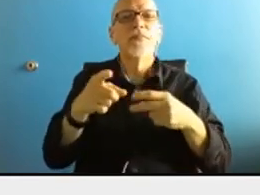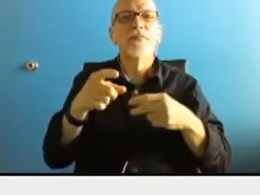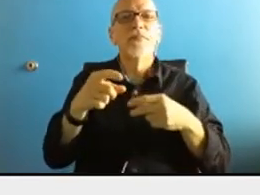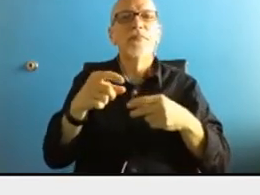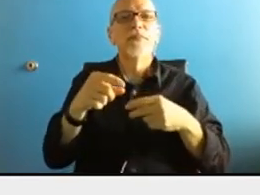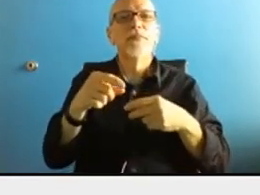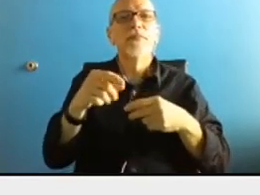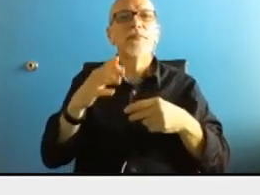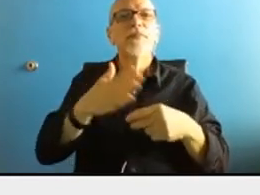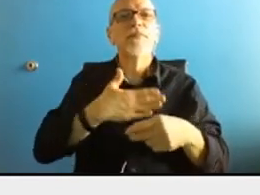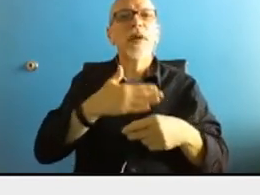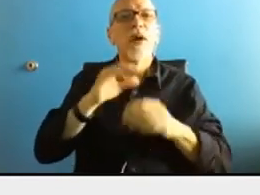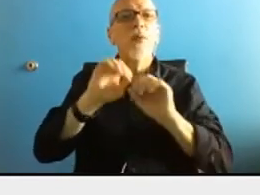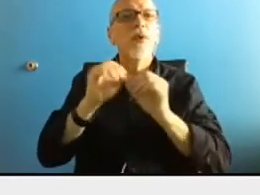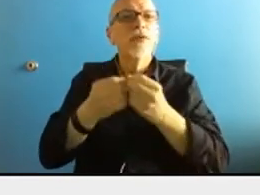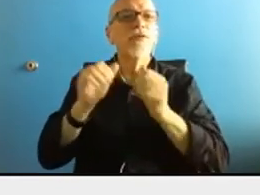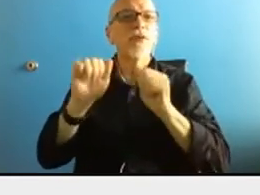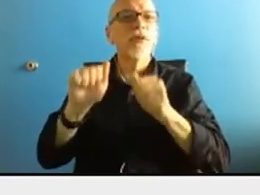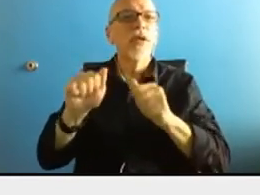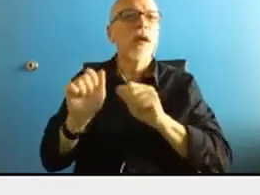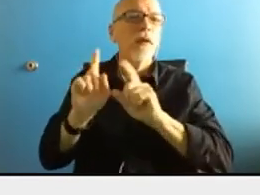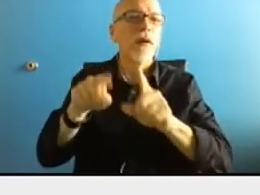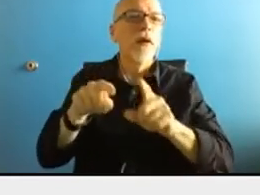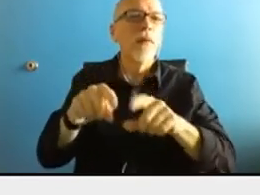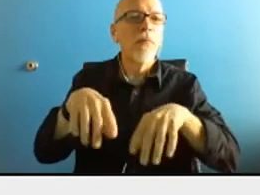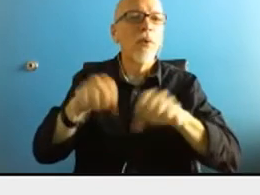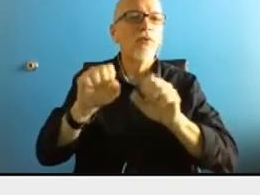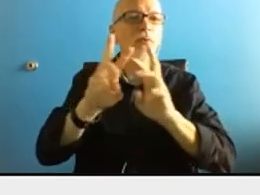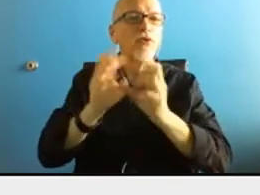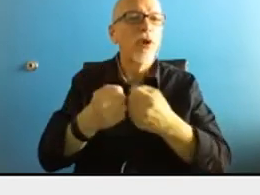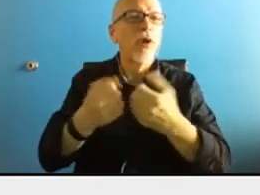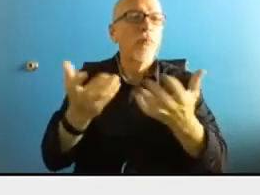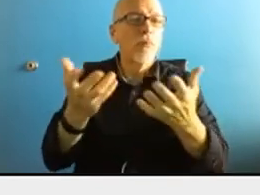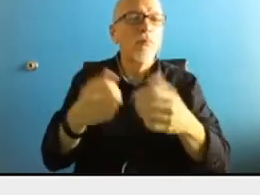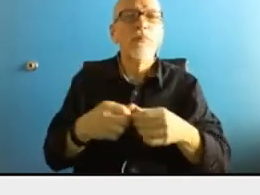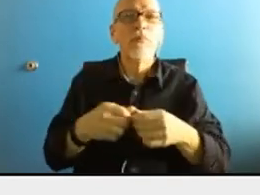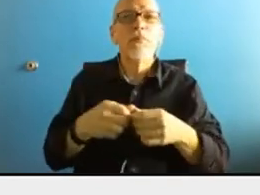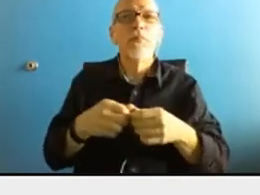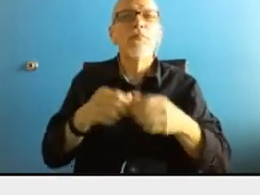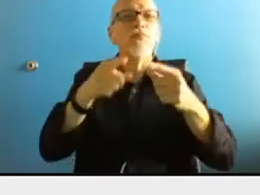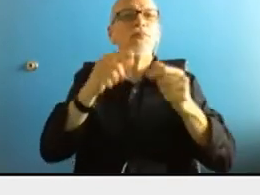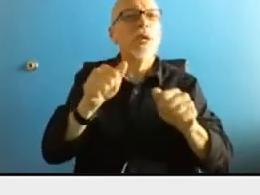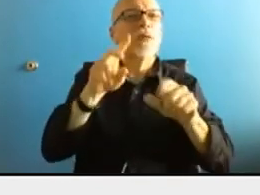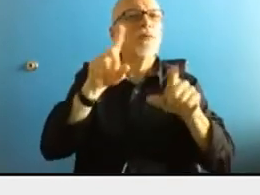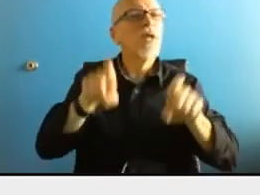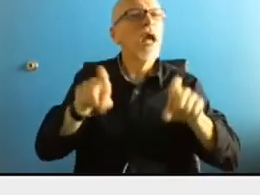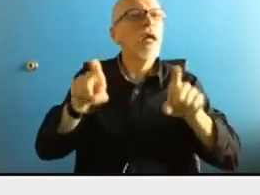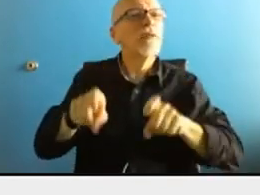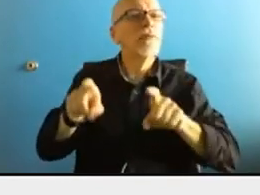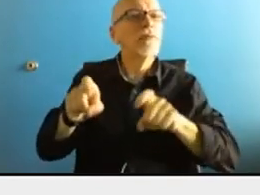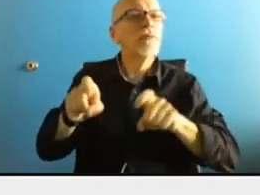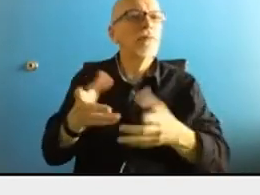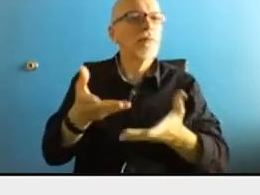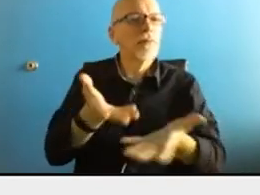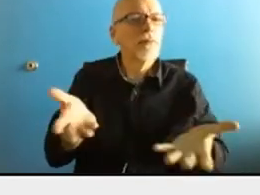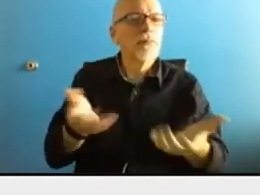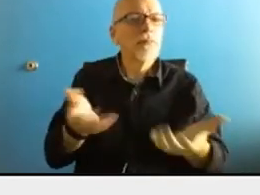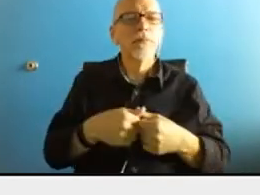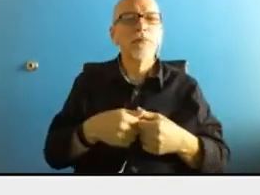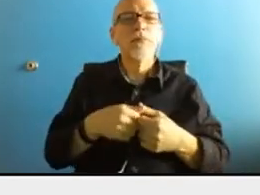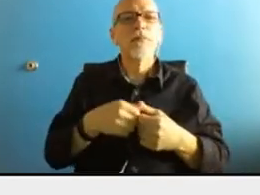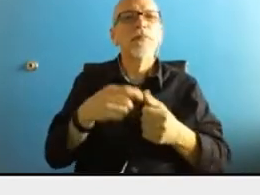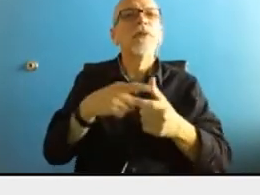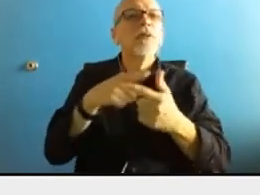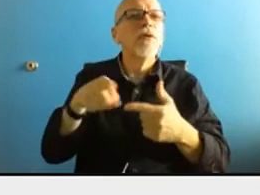my organization can come and host a workshop, and, you get to try it out. And then, you